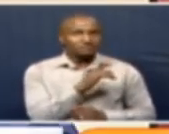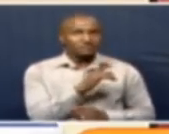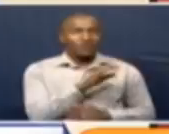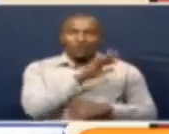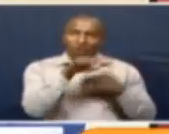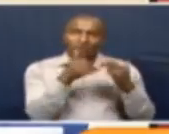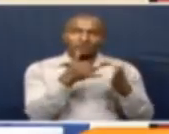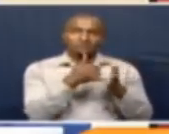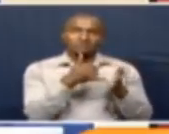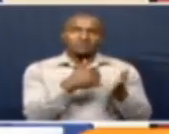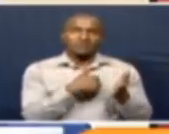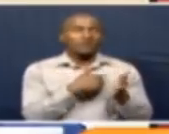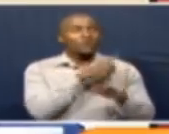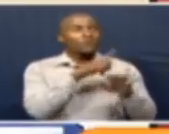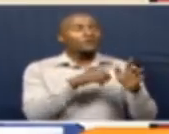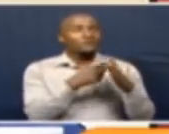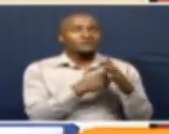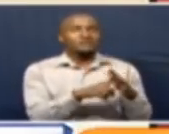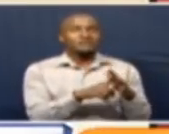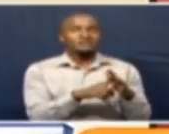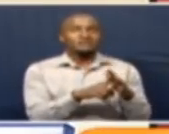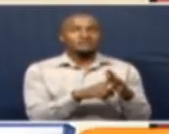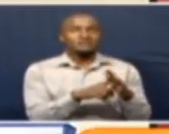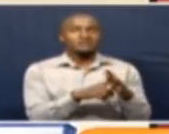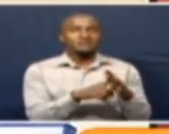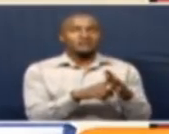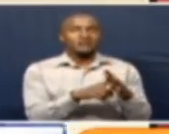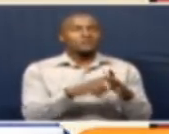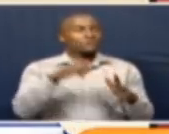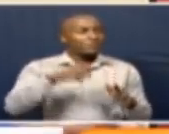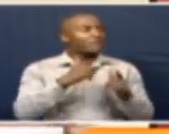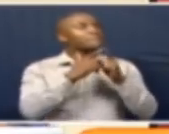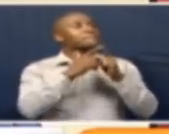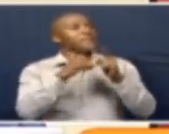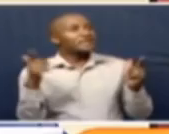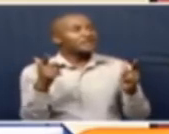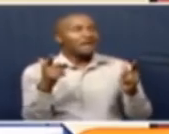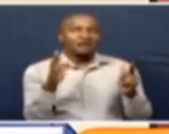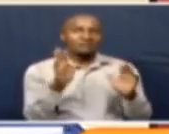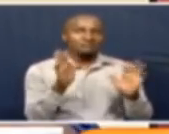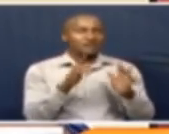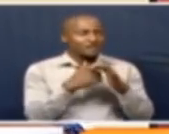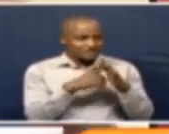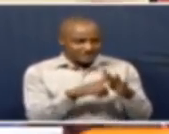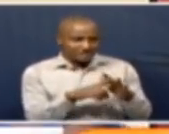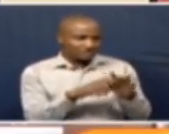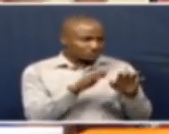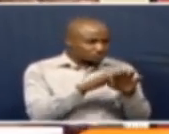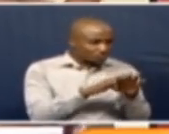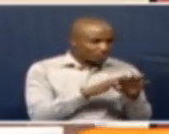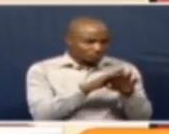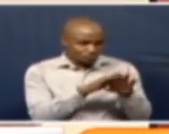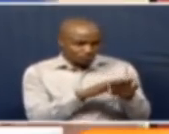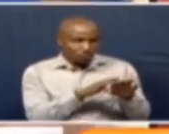when you start off in any industry, really, you don't expect the big money to start when you're just starting off in your career. You're told, you